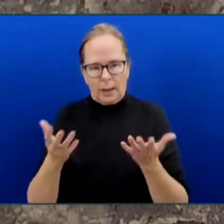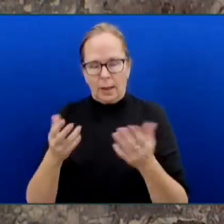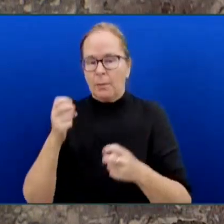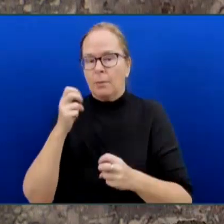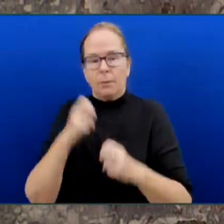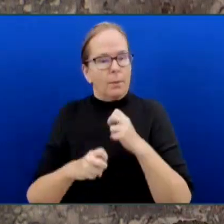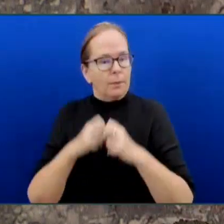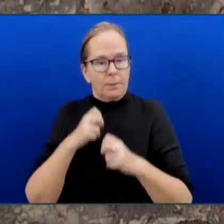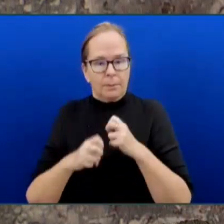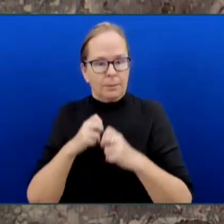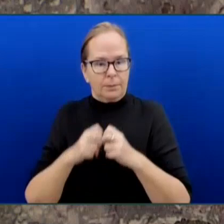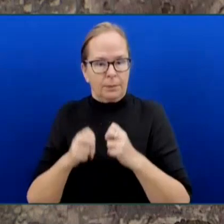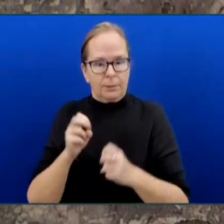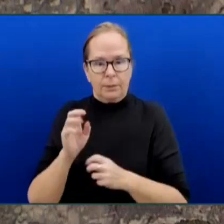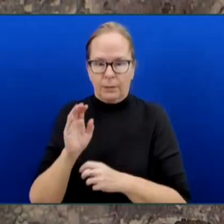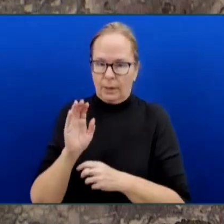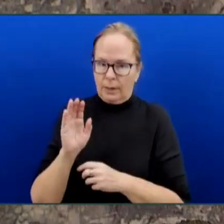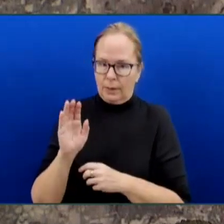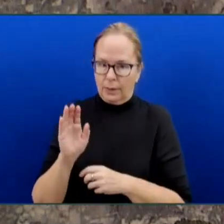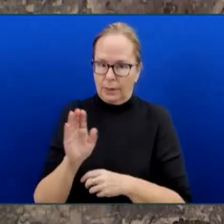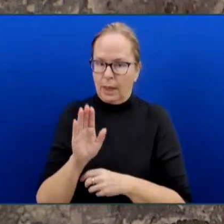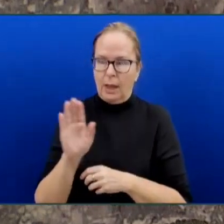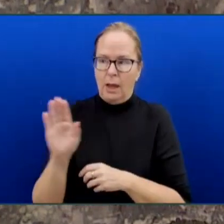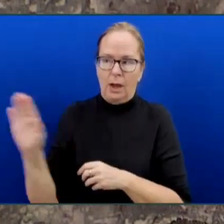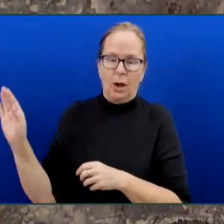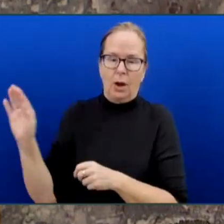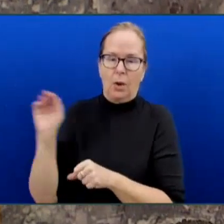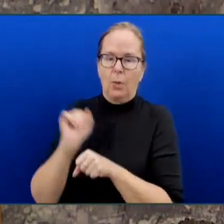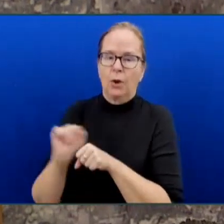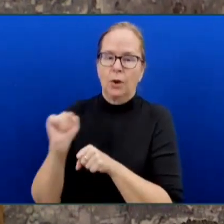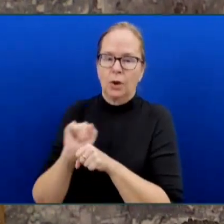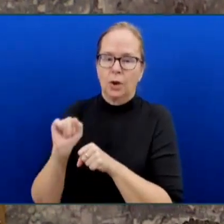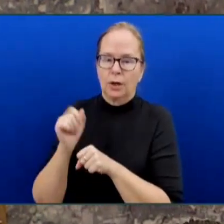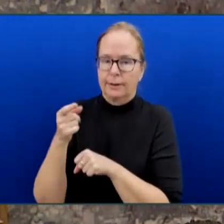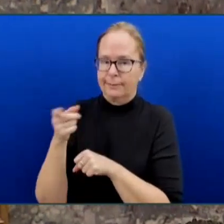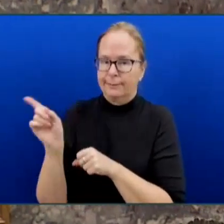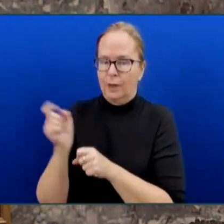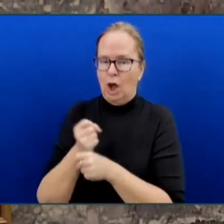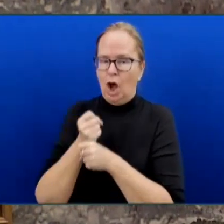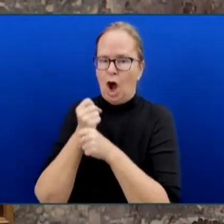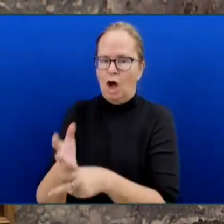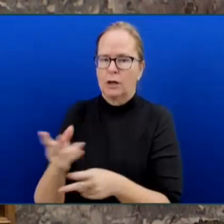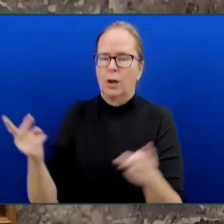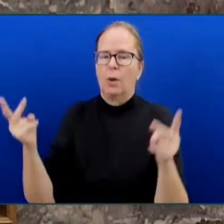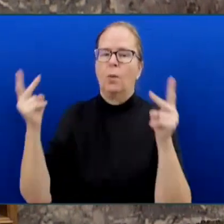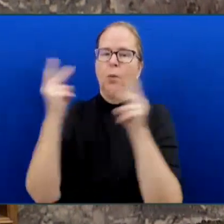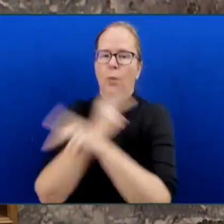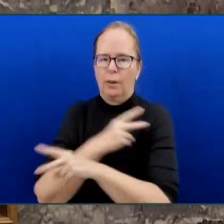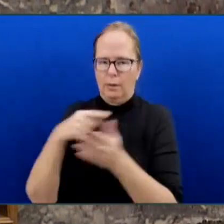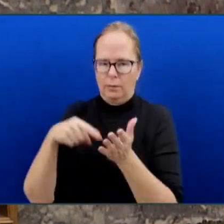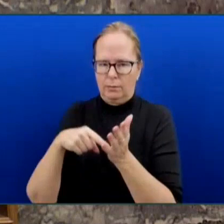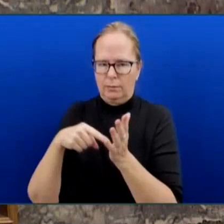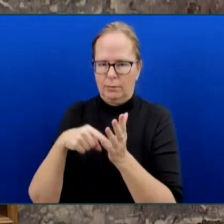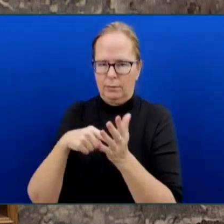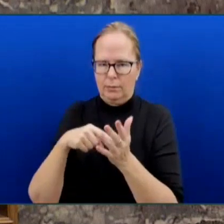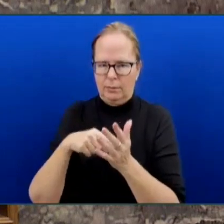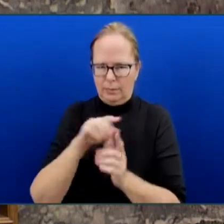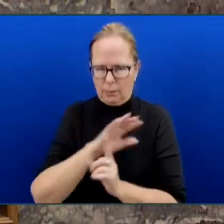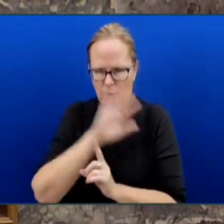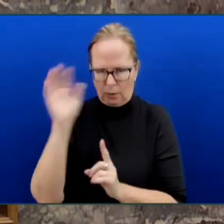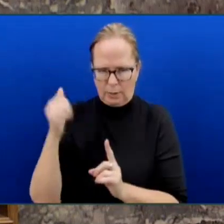the most unaffordable housing in North America. Not just Canada, they stretch higher. North America, imagine that. And